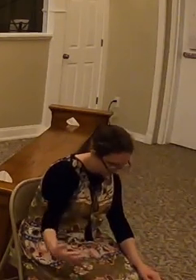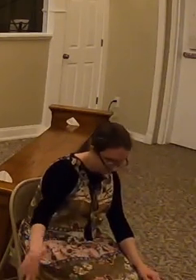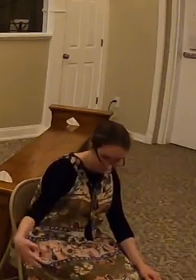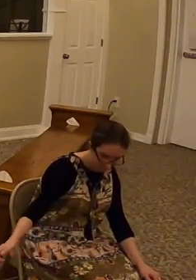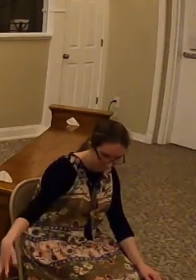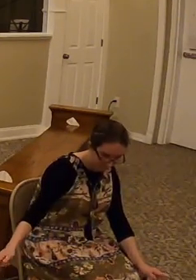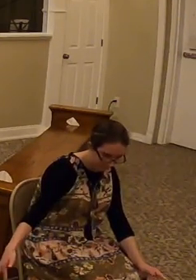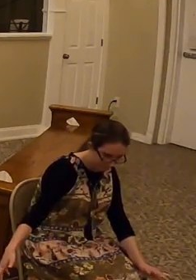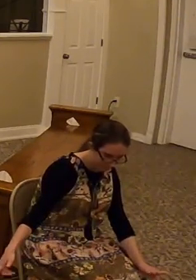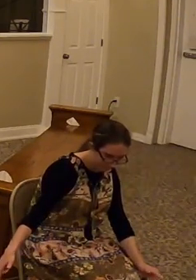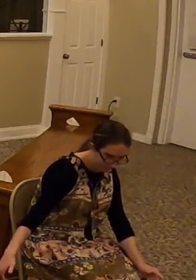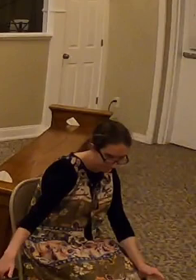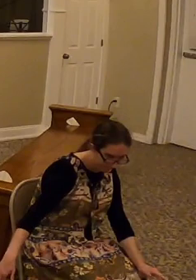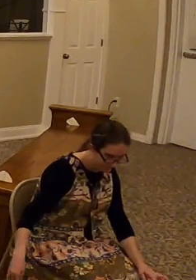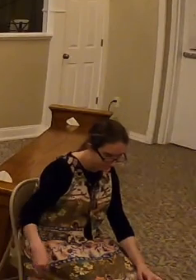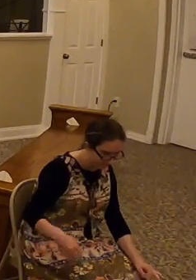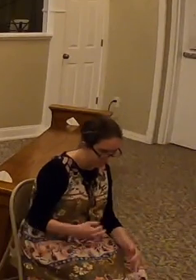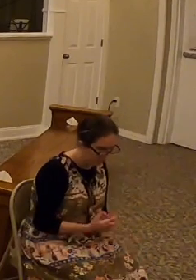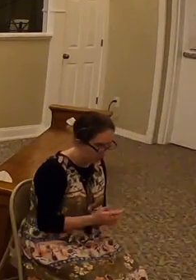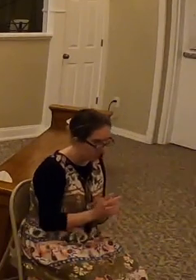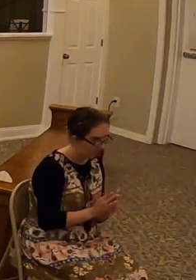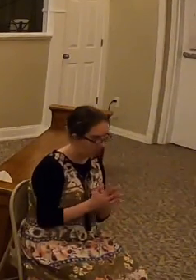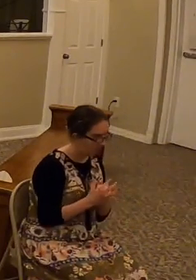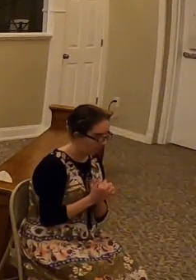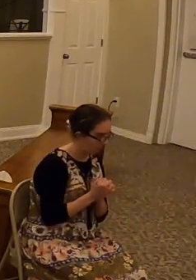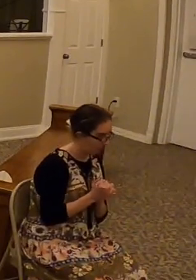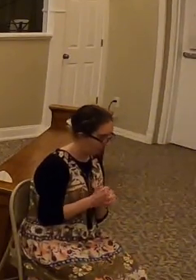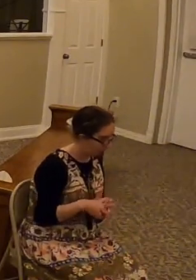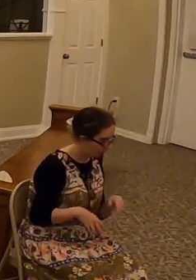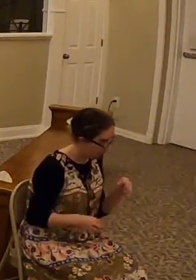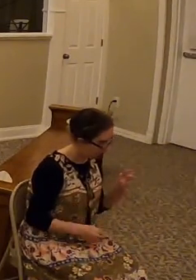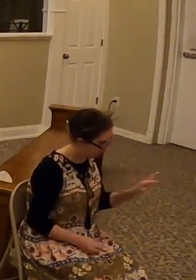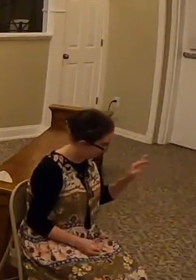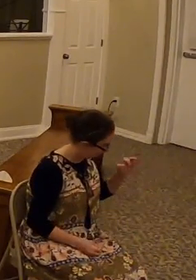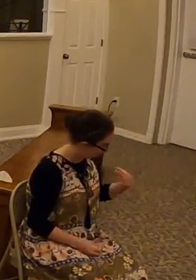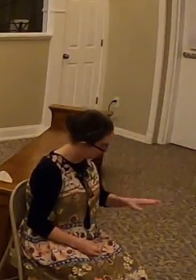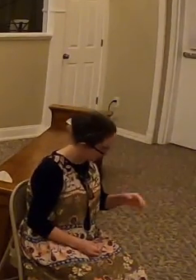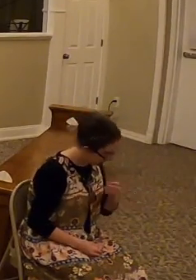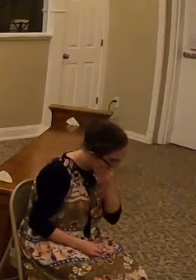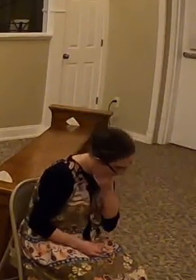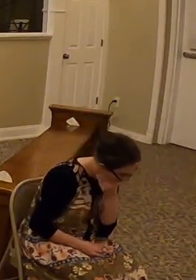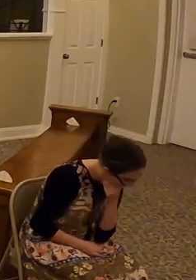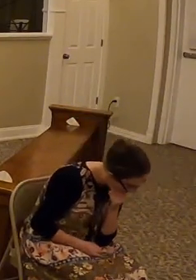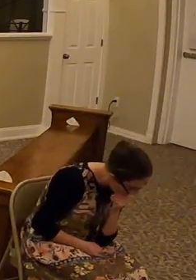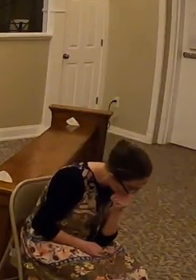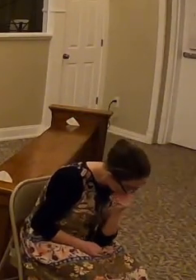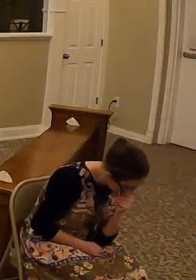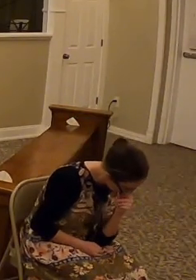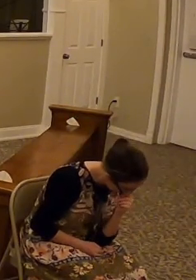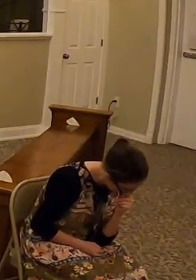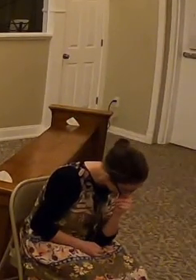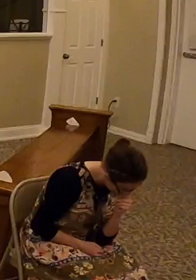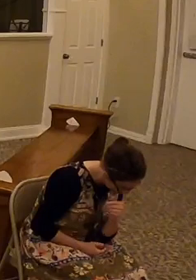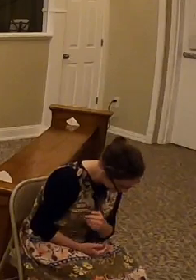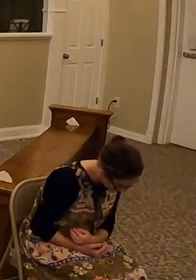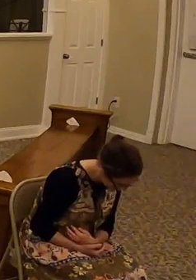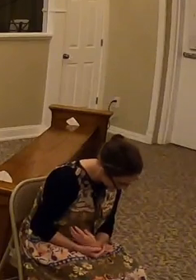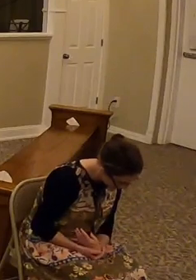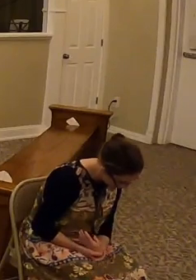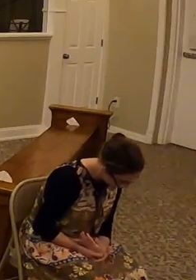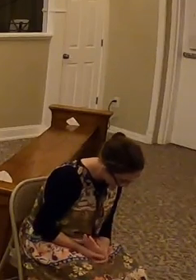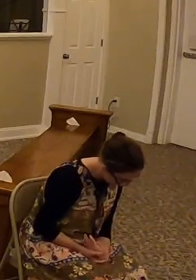the truth, and that they may recover themselves out of the snare of the devil, who are taken captive by him at his